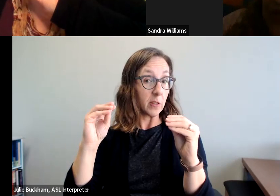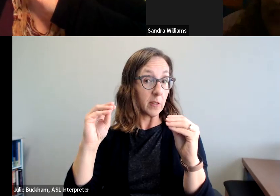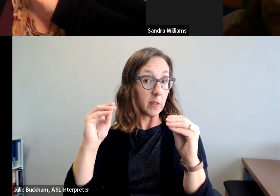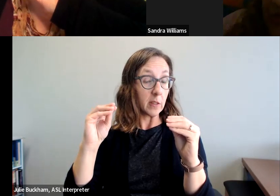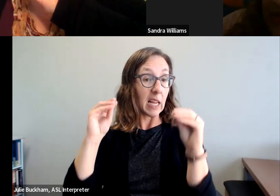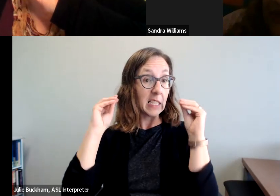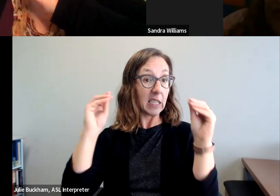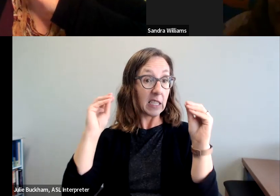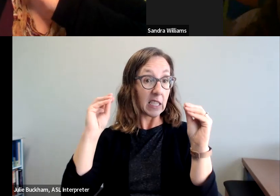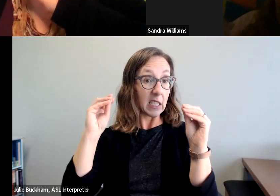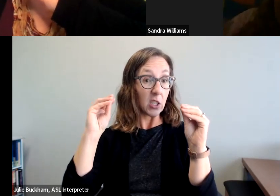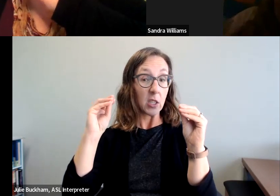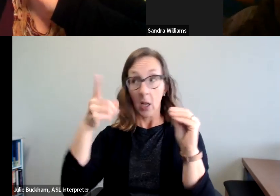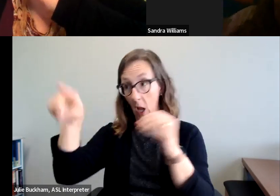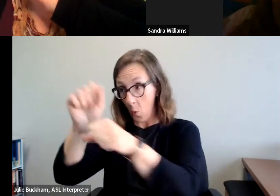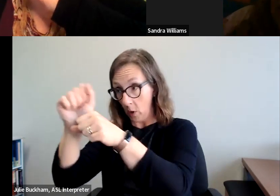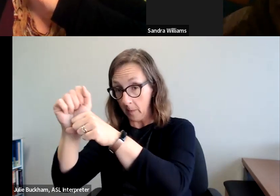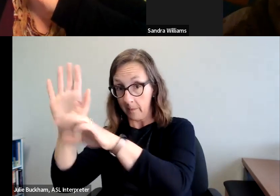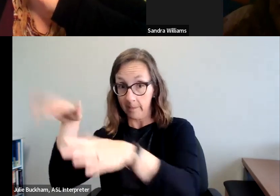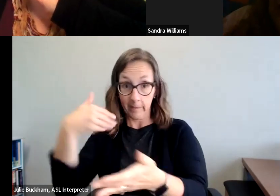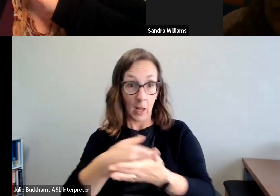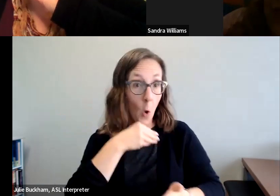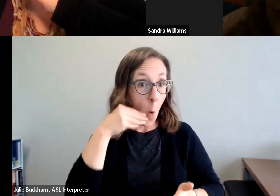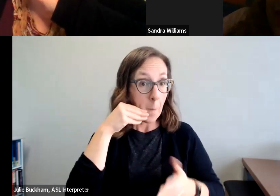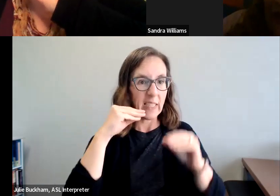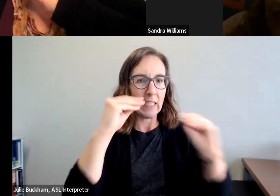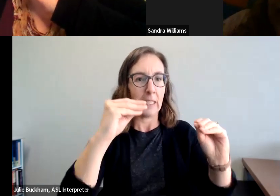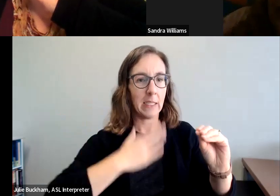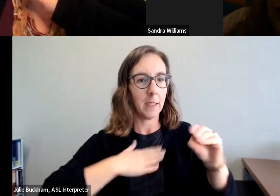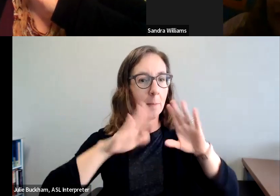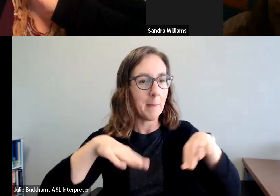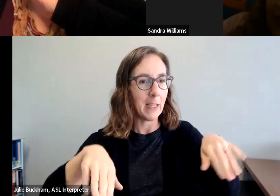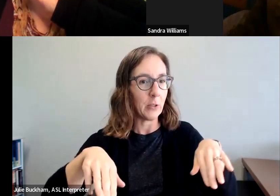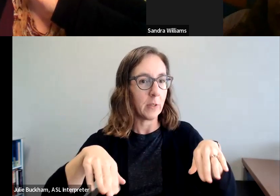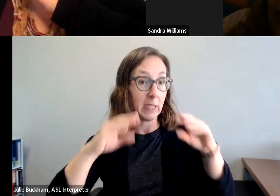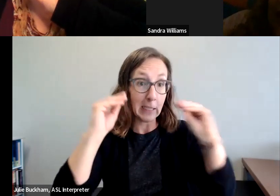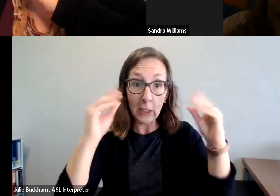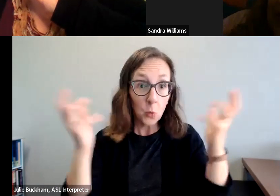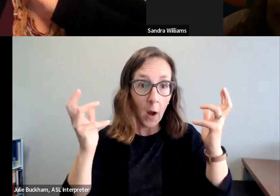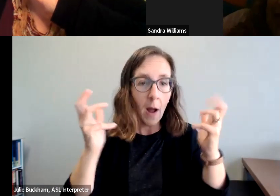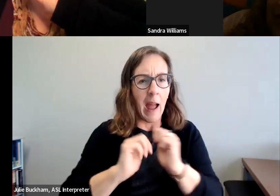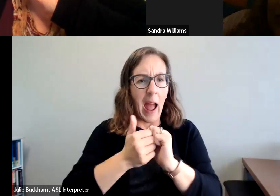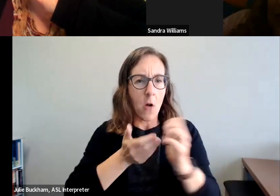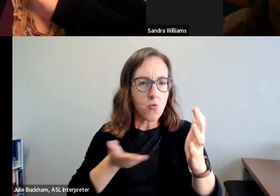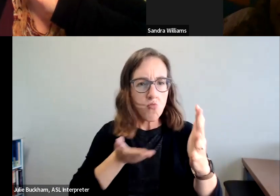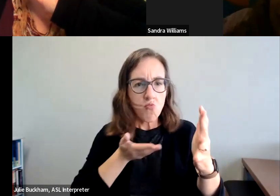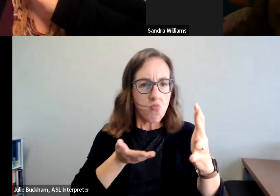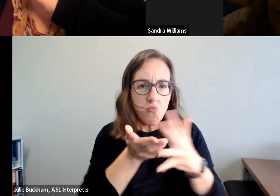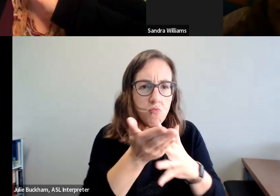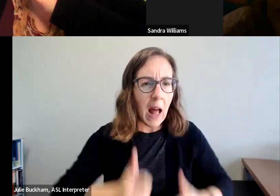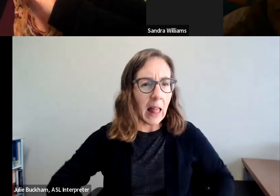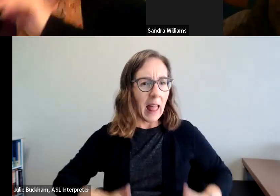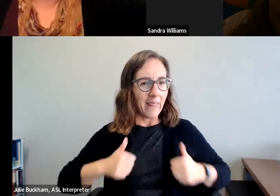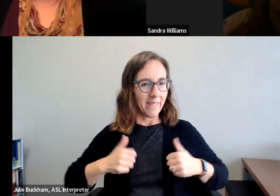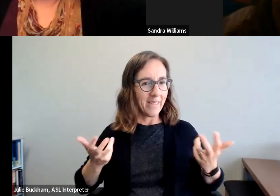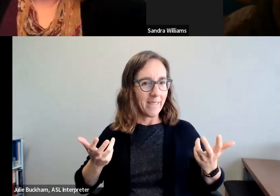to my children when I would get home and teaching them how to navigate life. And I was a teacher